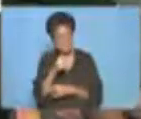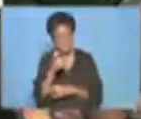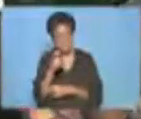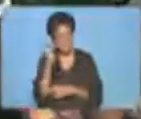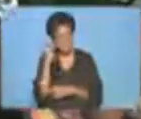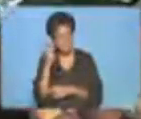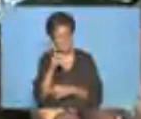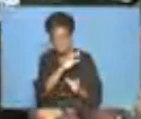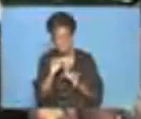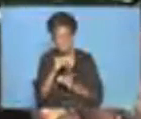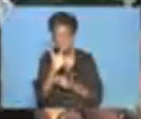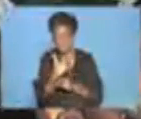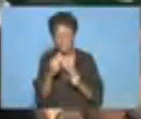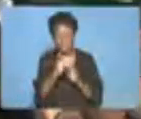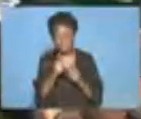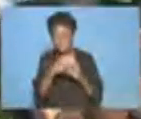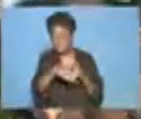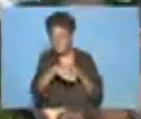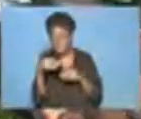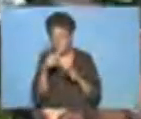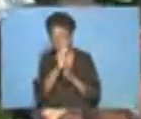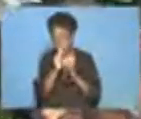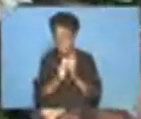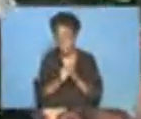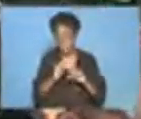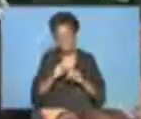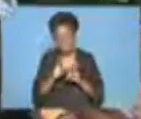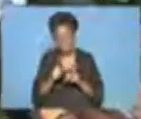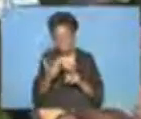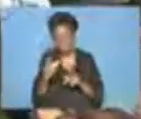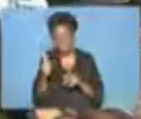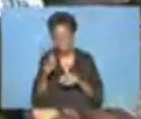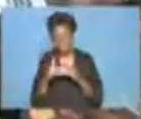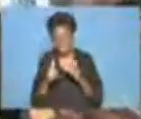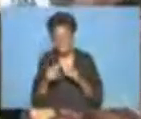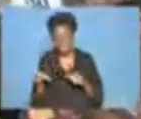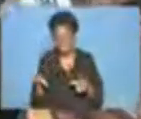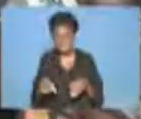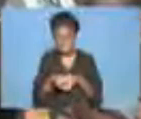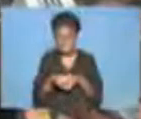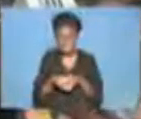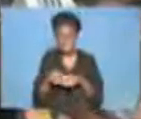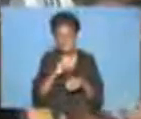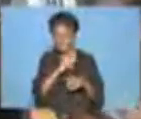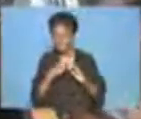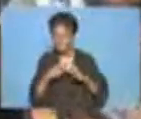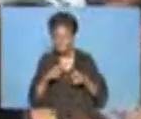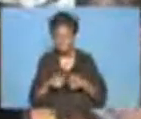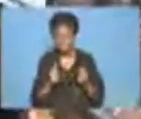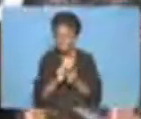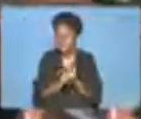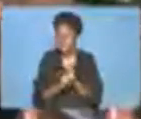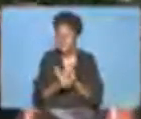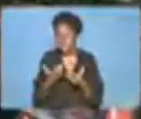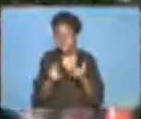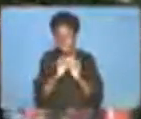three words out of the act, but other than his spouse, and I have no qualms about that. And